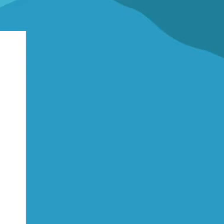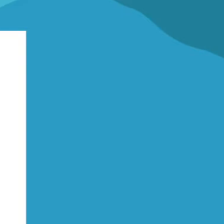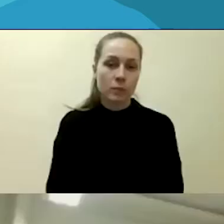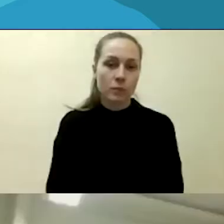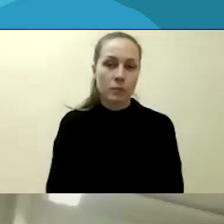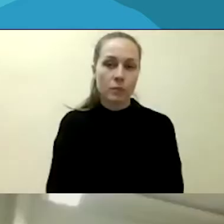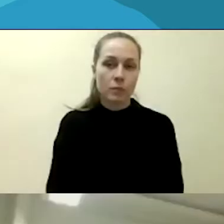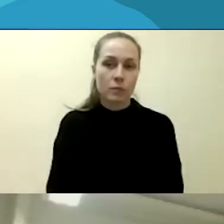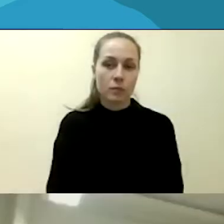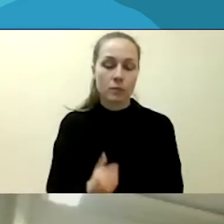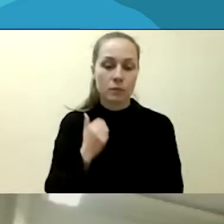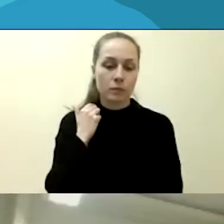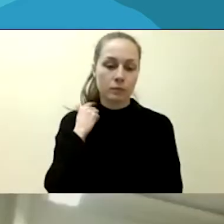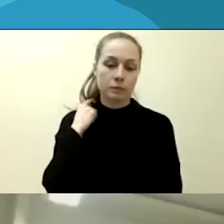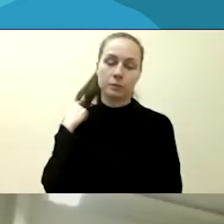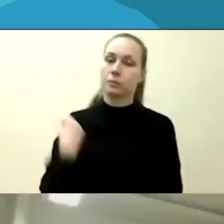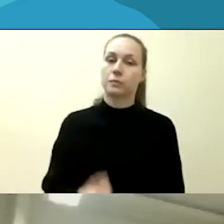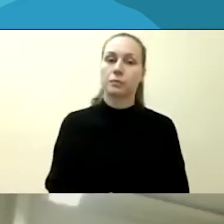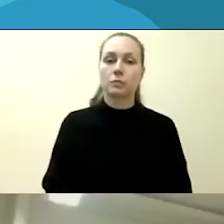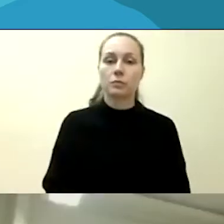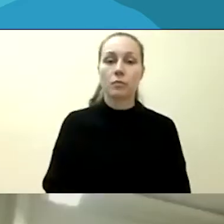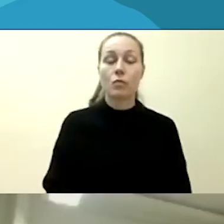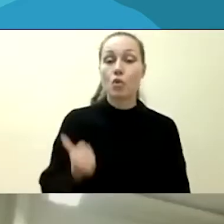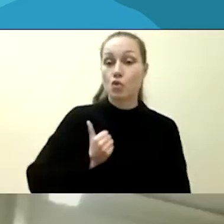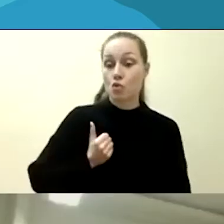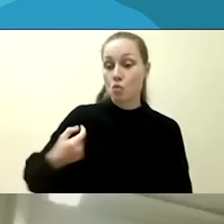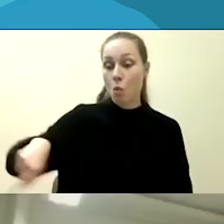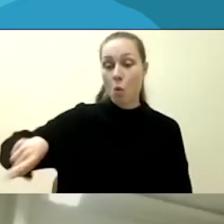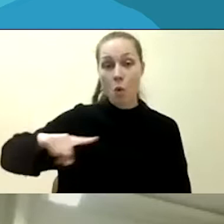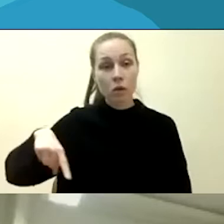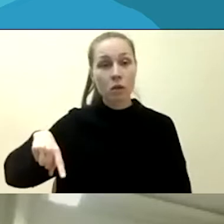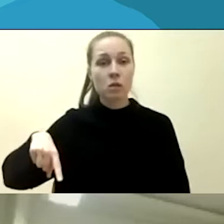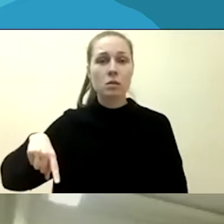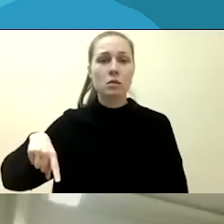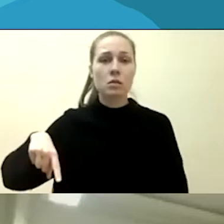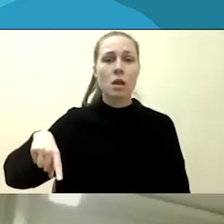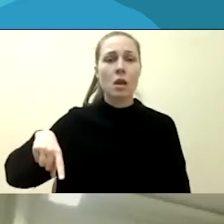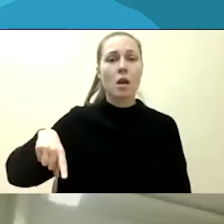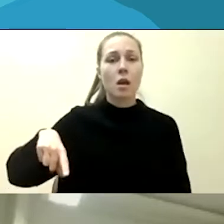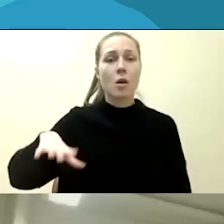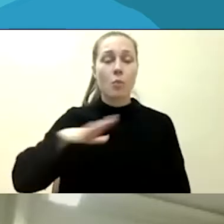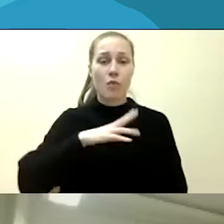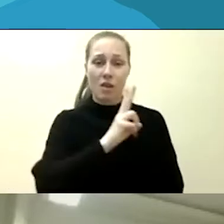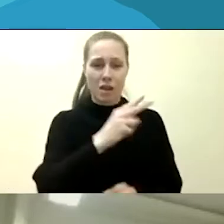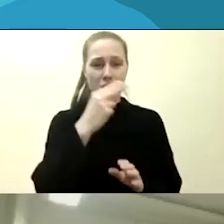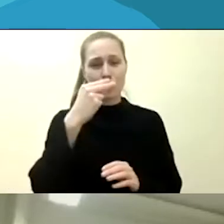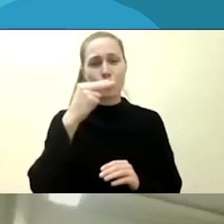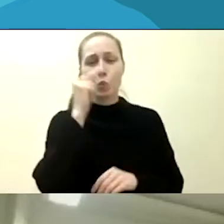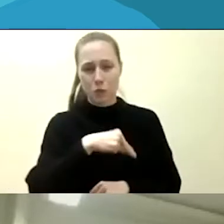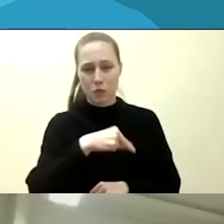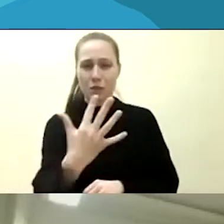Why do they not report hate crimes? Because like in the Muslim group,